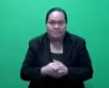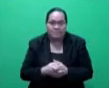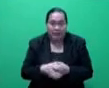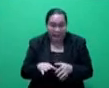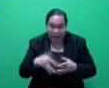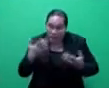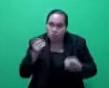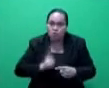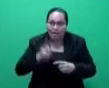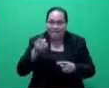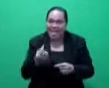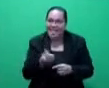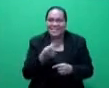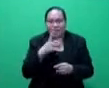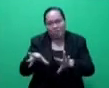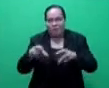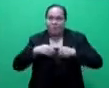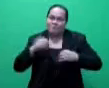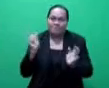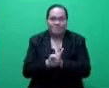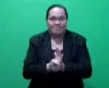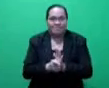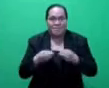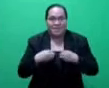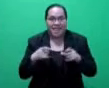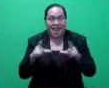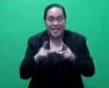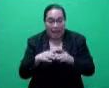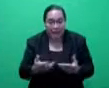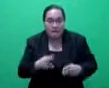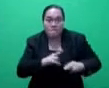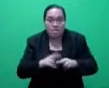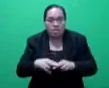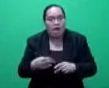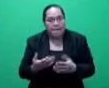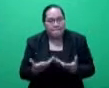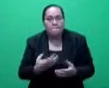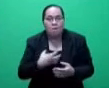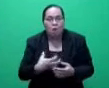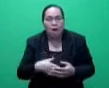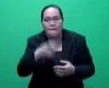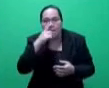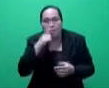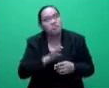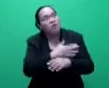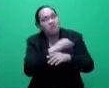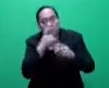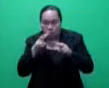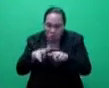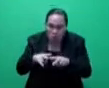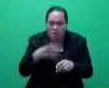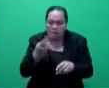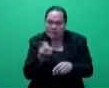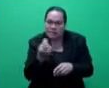is quick and easy to obtain a business license, Fiji has immediately become a much more attractive and welcoming place